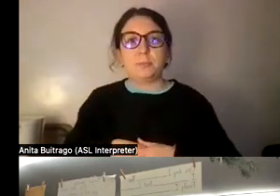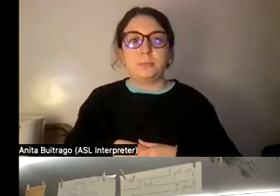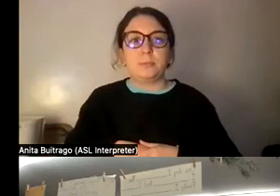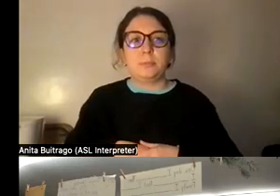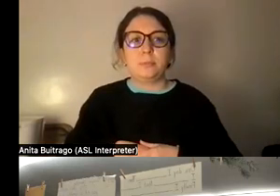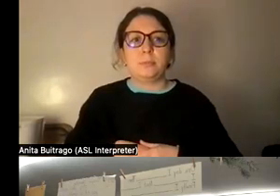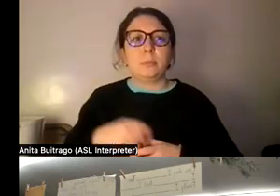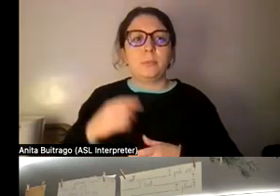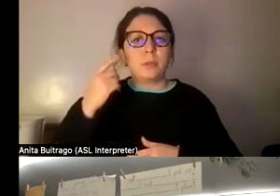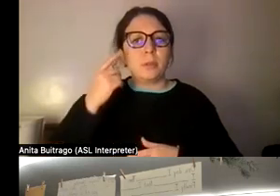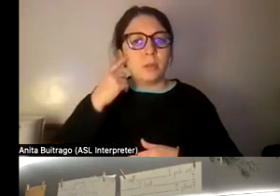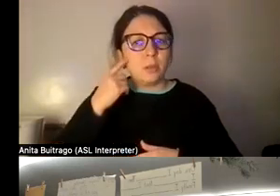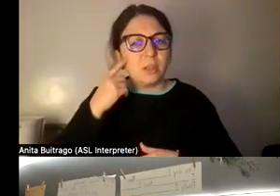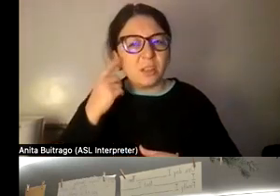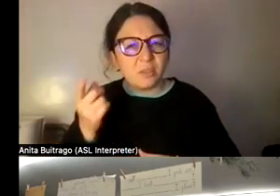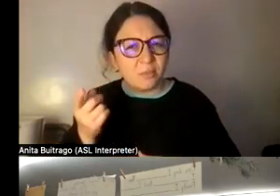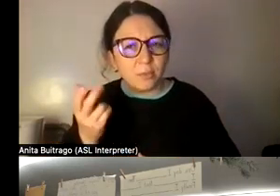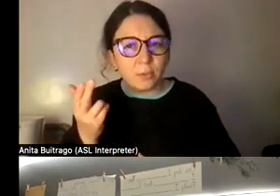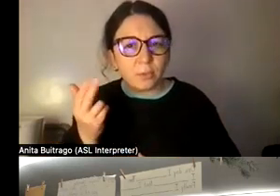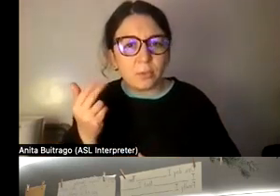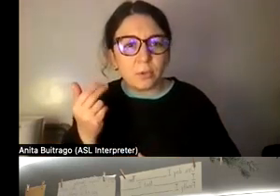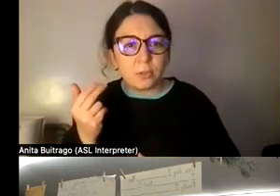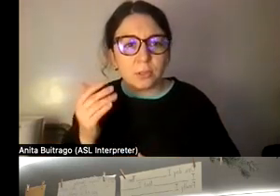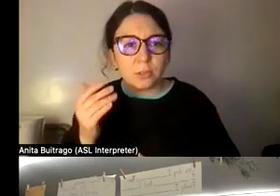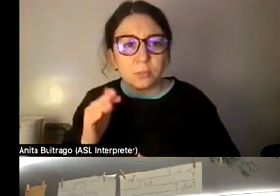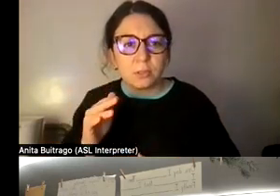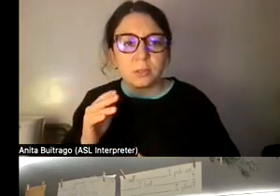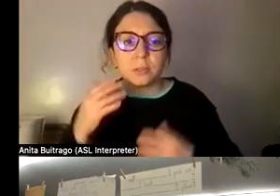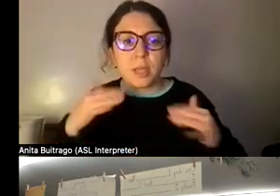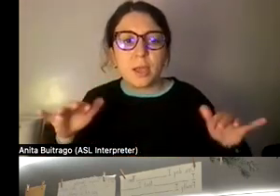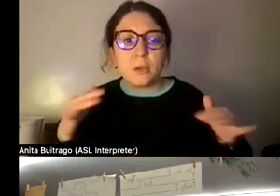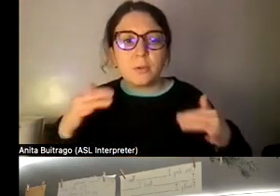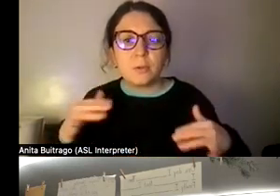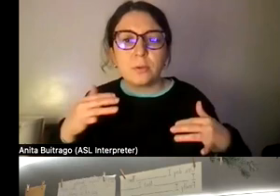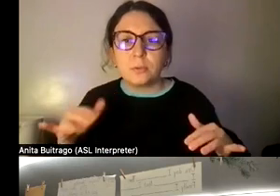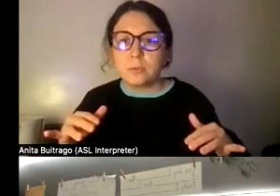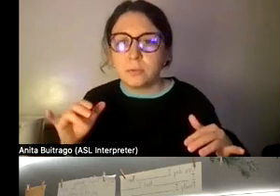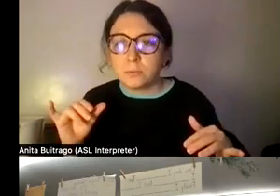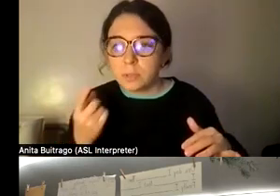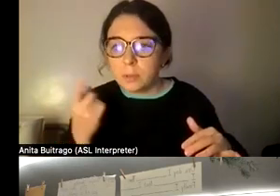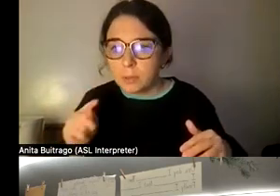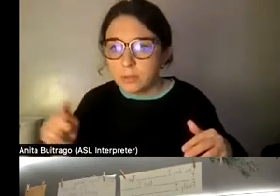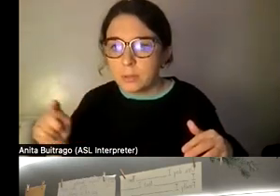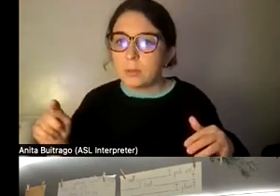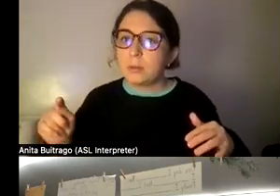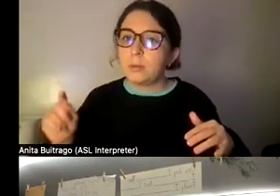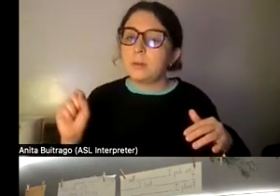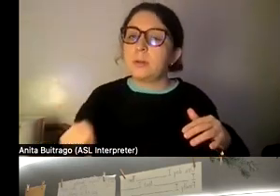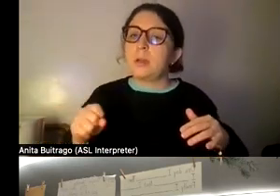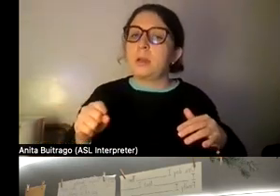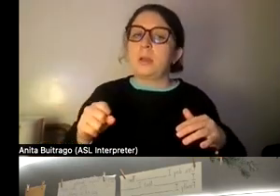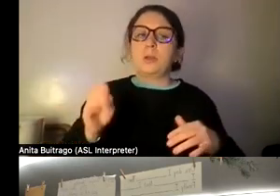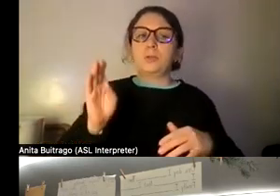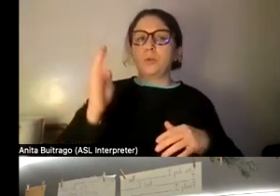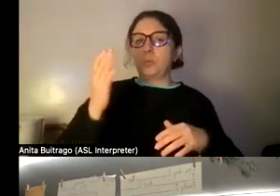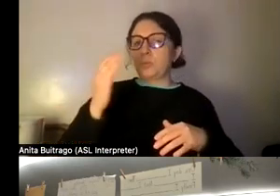the same? I haven't counted recently. Is it 13? The blue ones. The blue ones, okay. All the same. So the blue ones up there have the